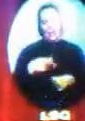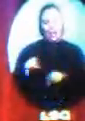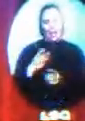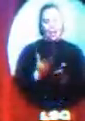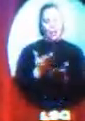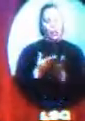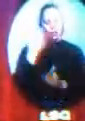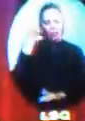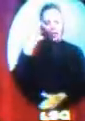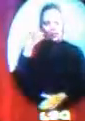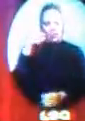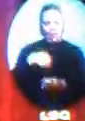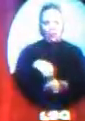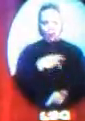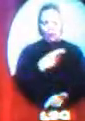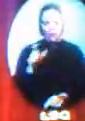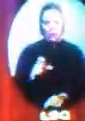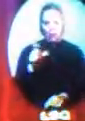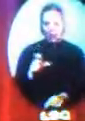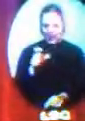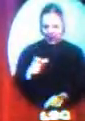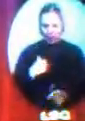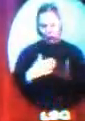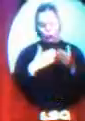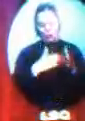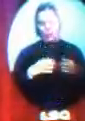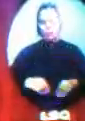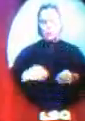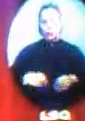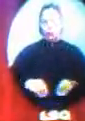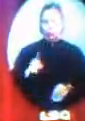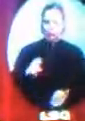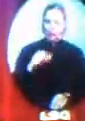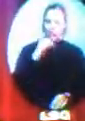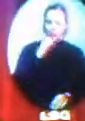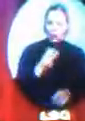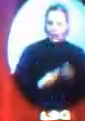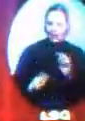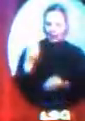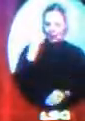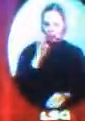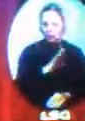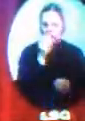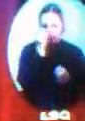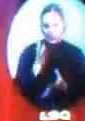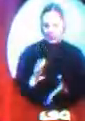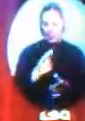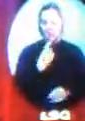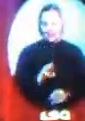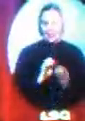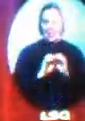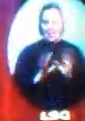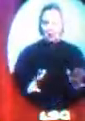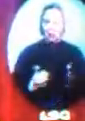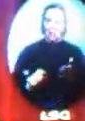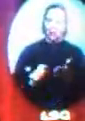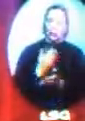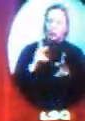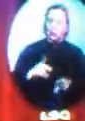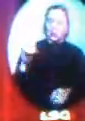101 and the need for immigrants to attend school in French in Quebec. Should the minister